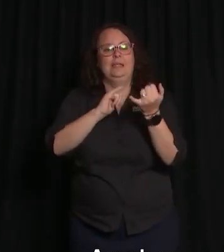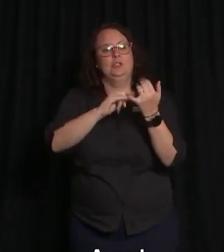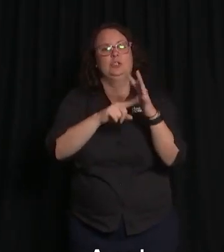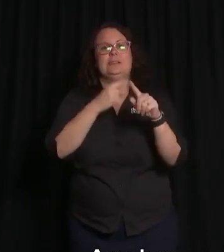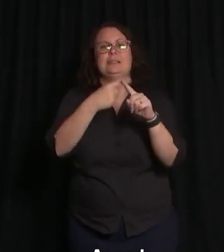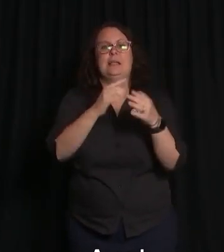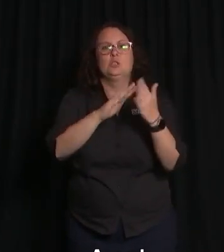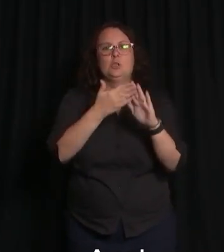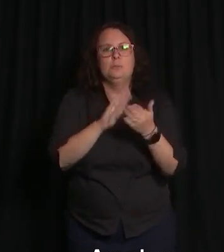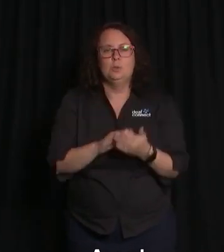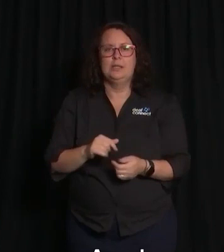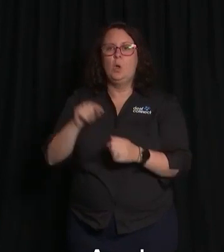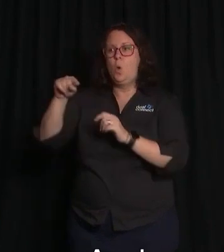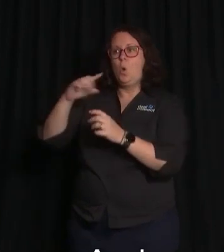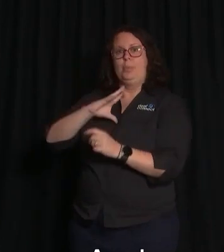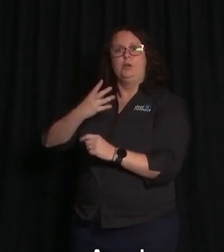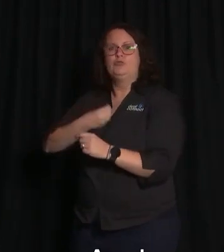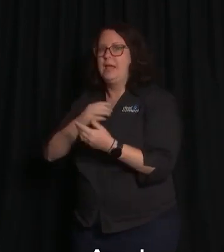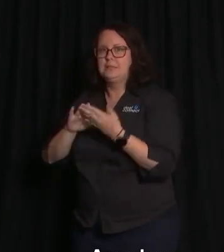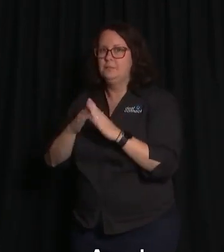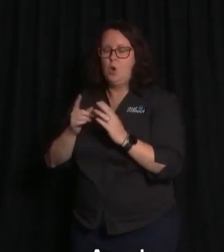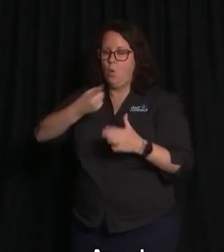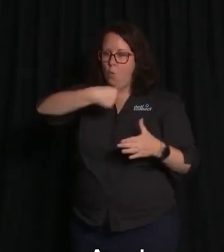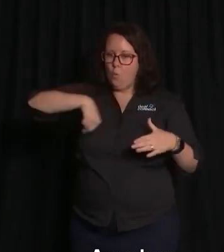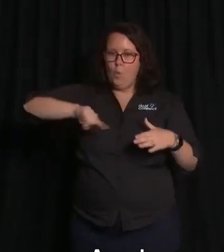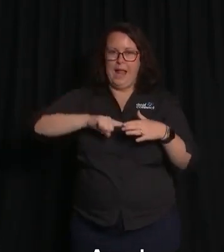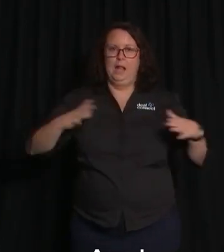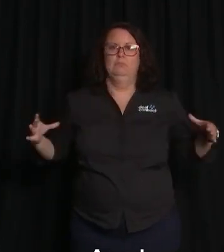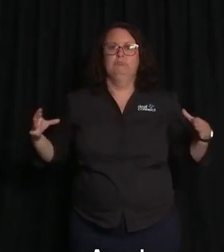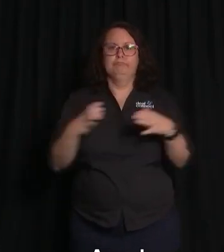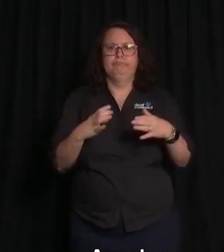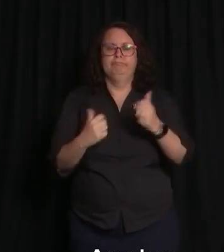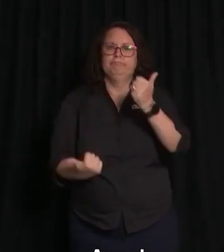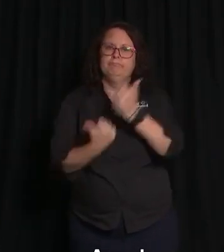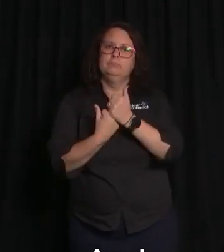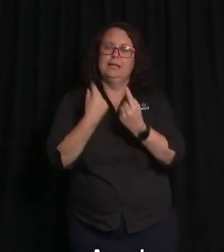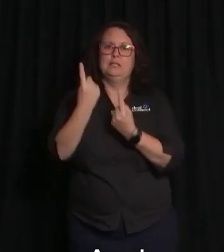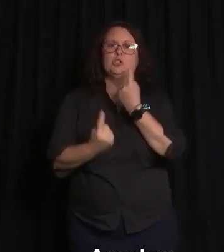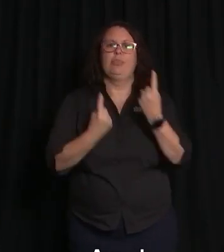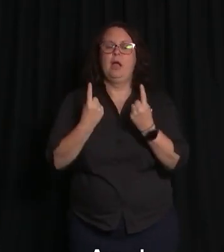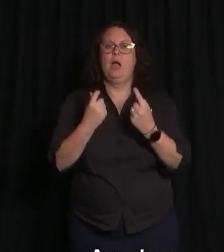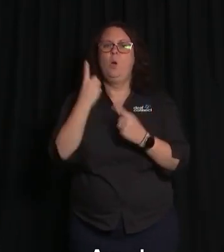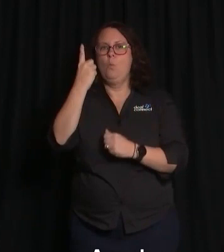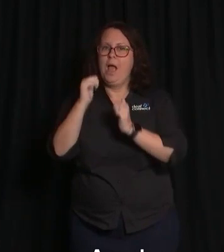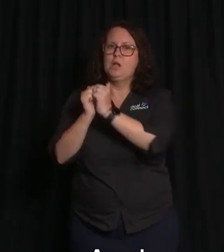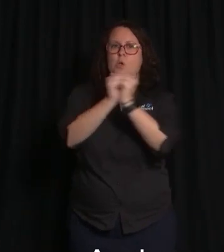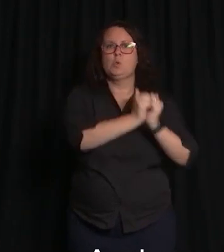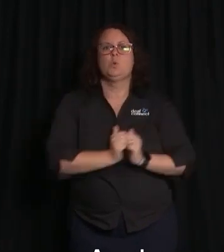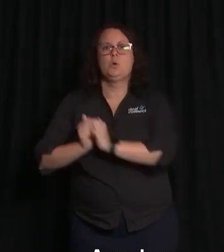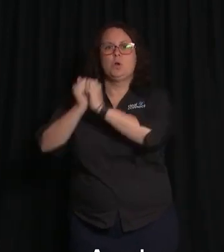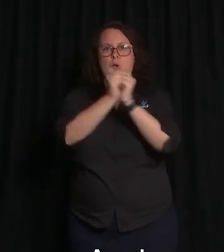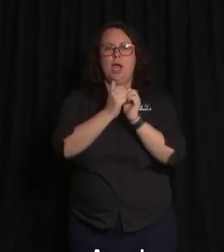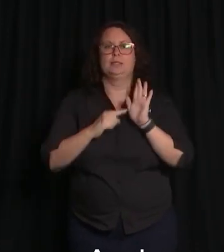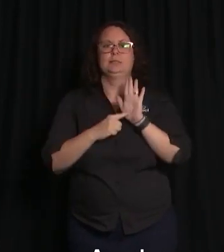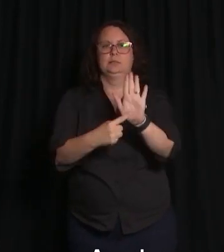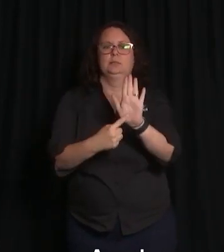fighting these fights alone. It must be all of us. We must all stand together and we must all remain united. That is why we need to be kind to one